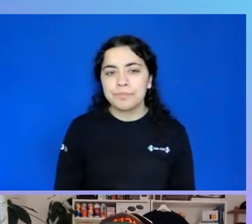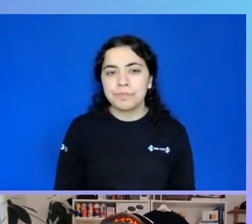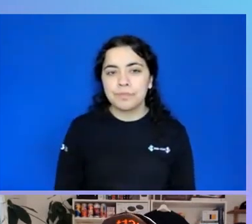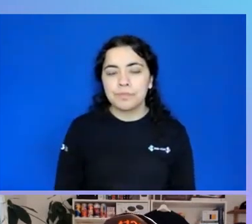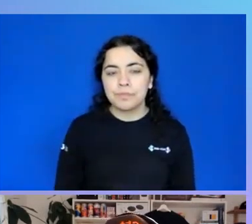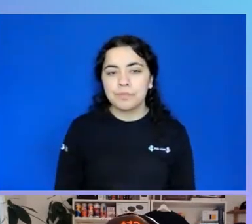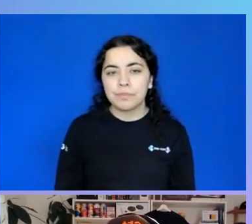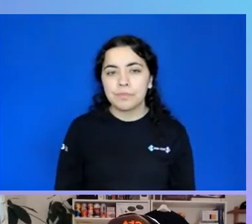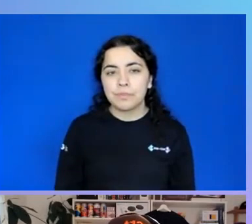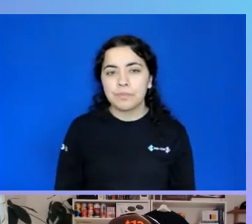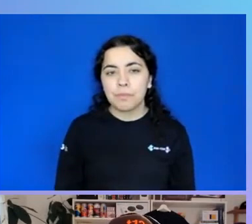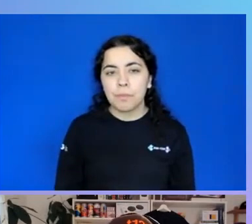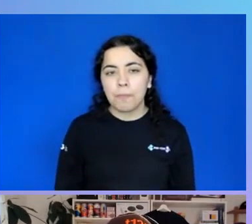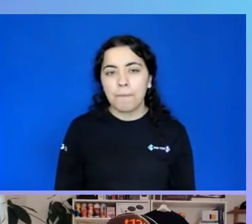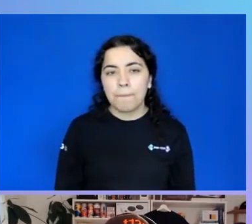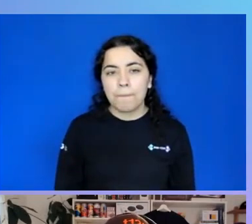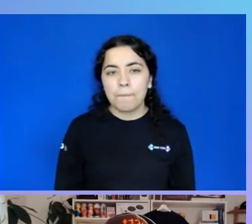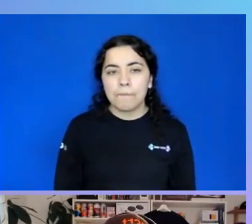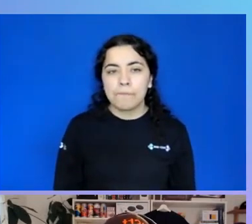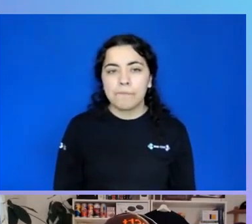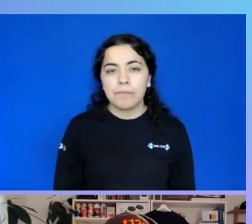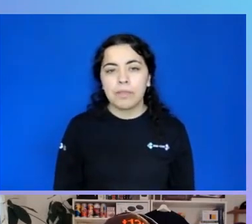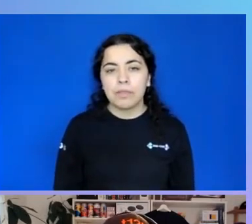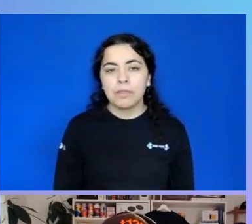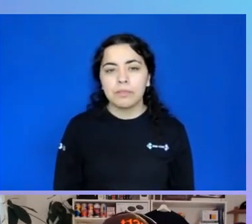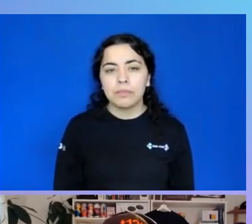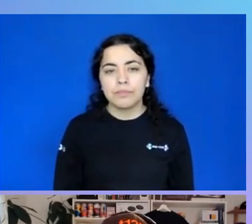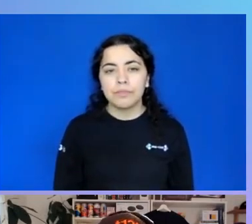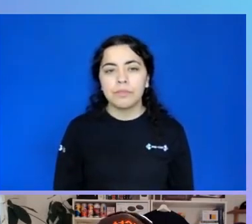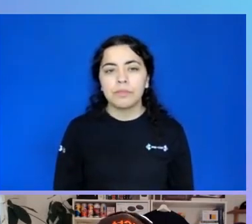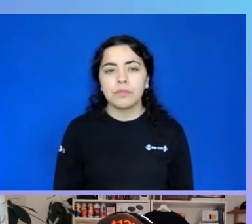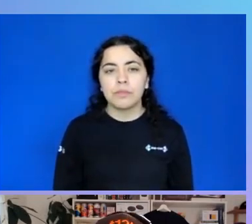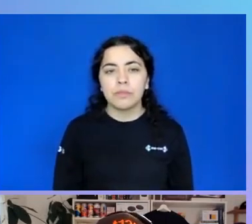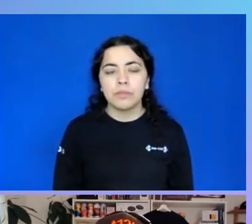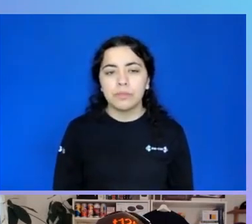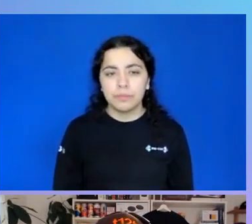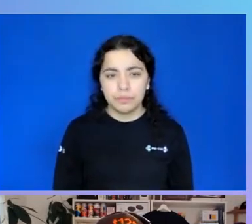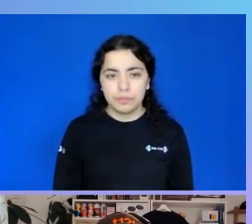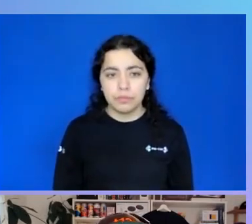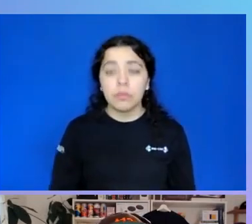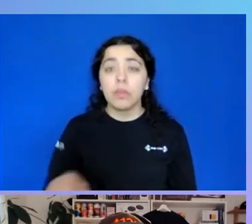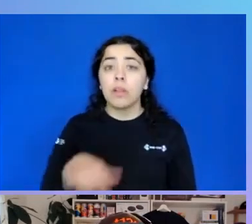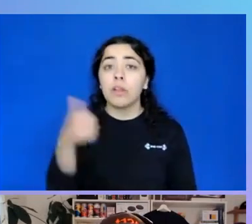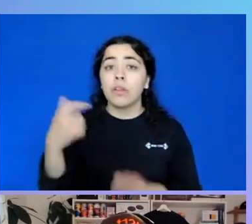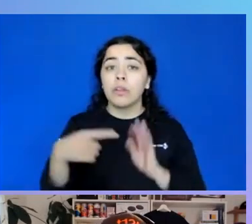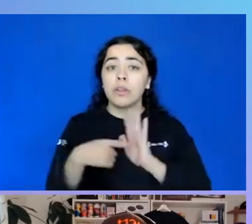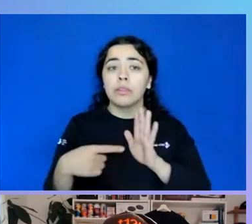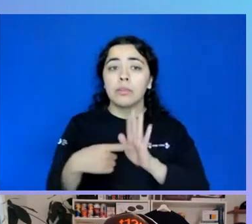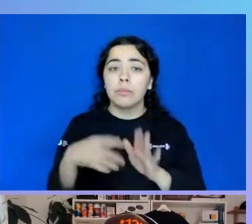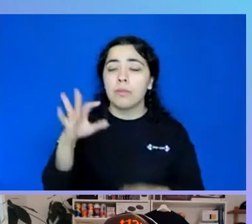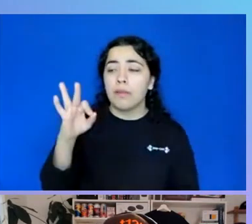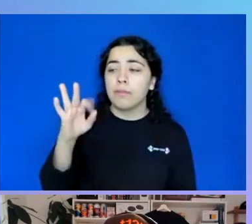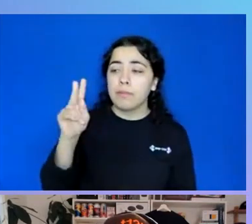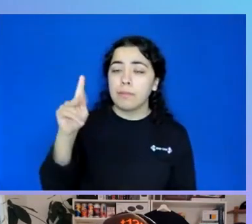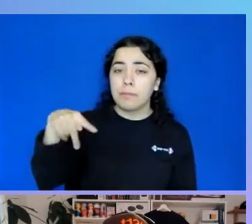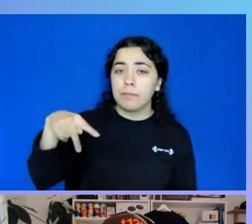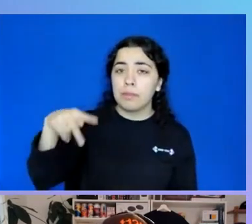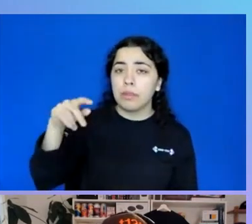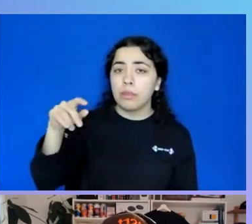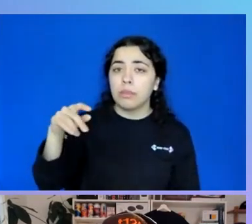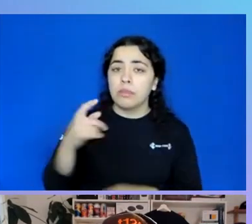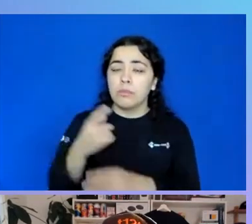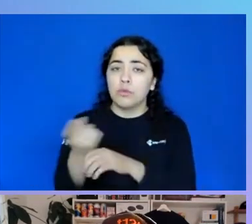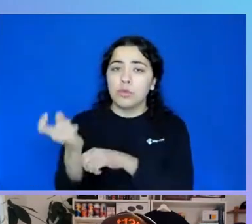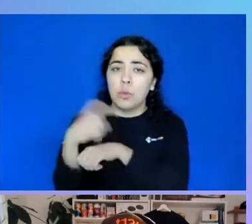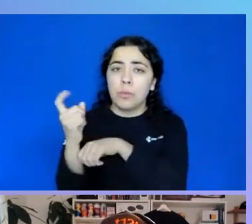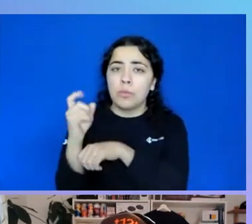And then we have another example. This is FKP Scorpio, which is a concert